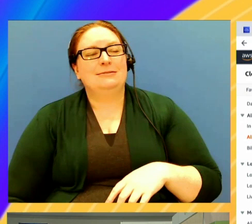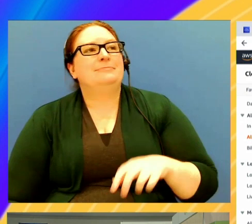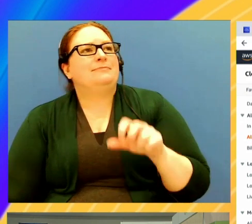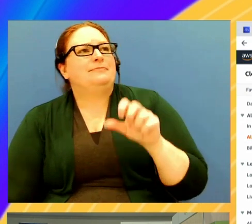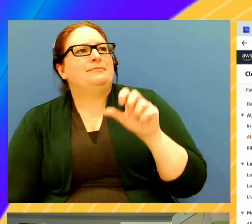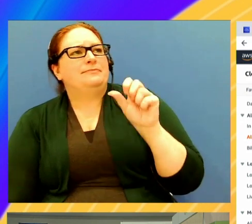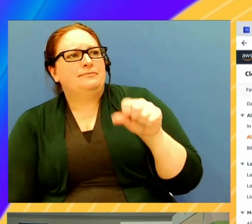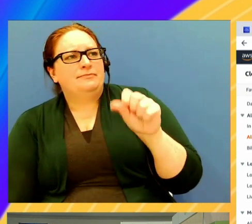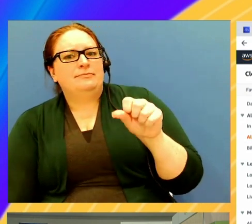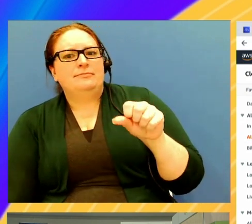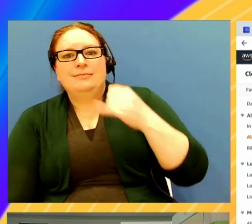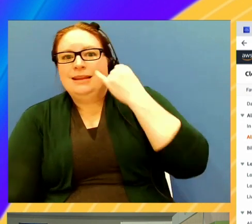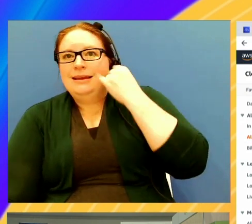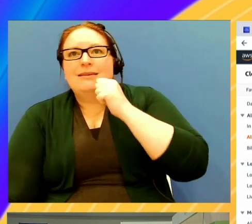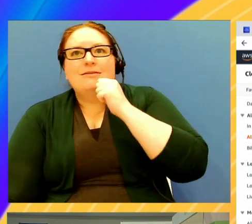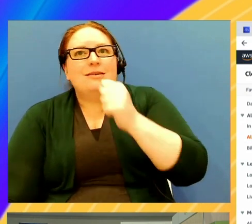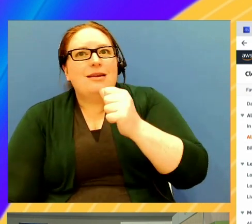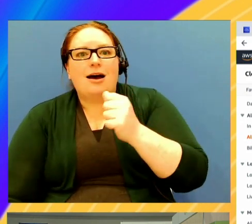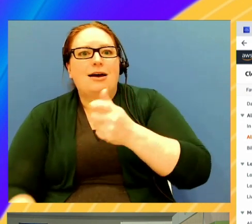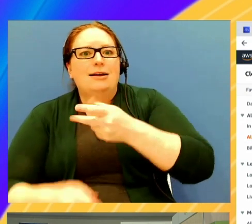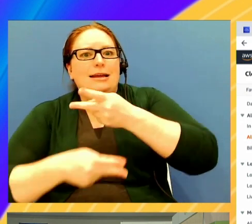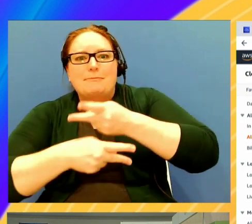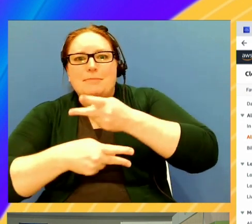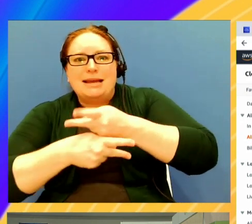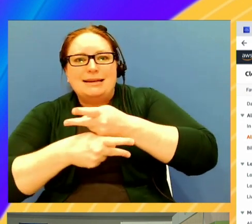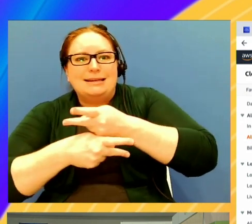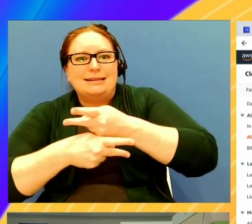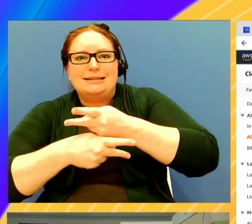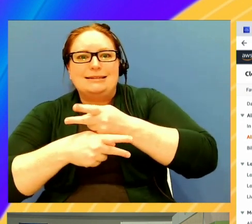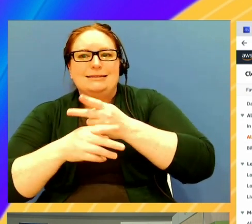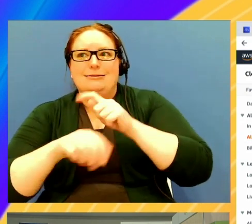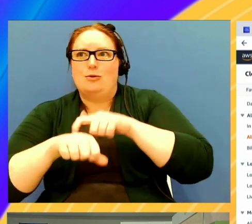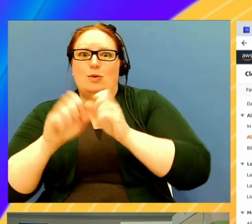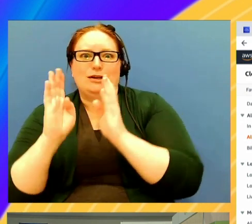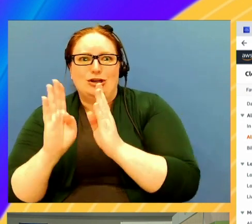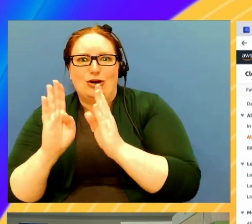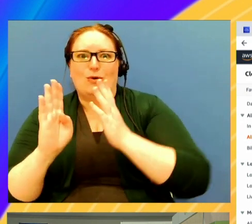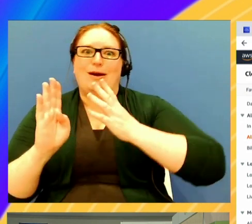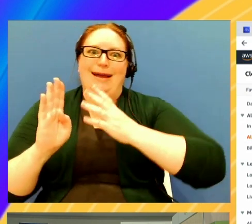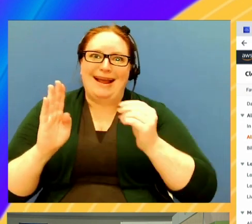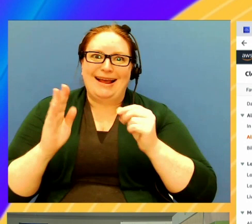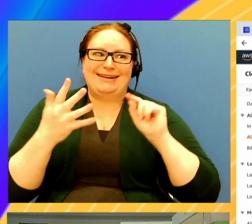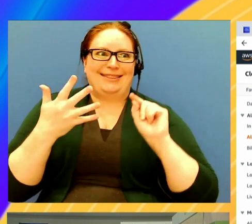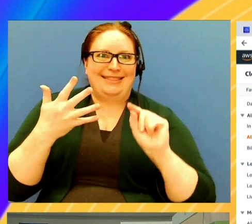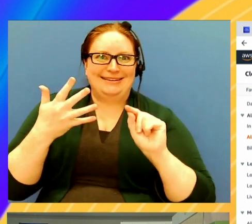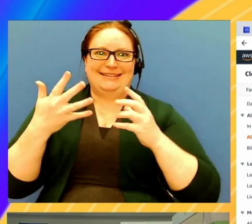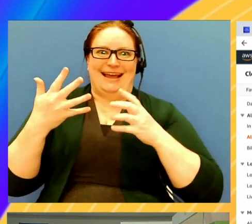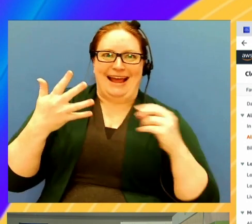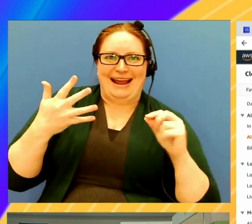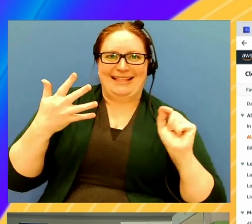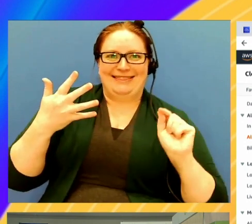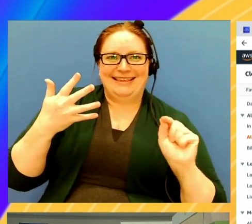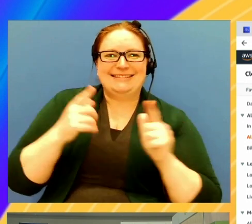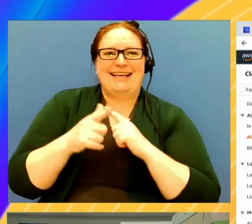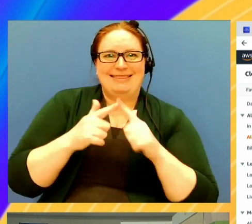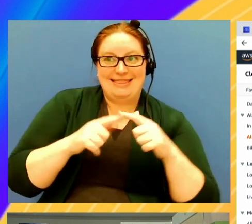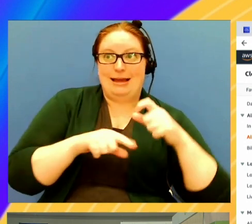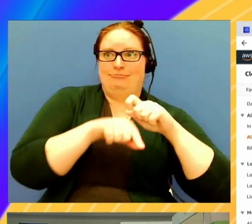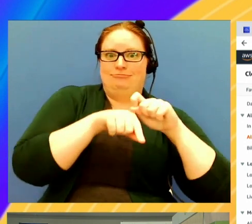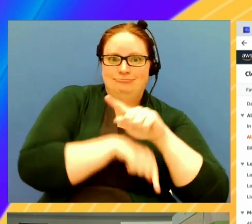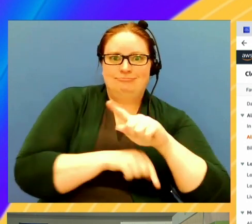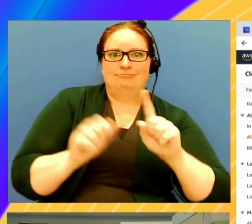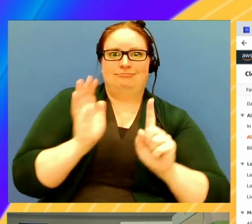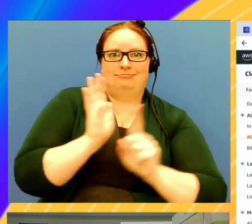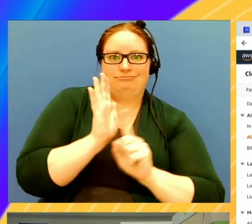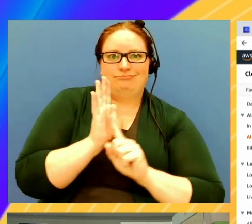like, if not in a maintenance window, and this, then page people or something like that. Exactly. Yeah.